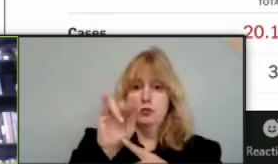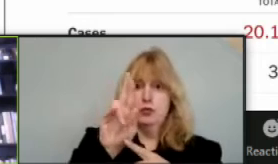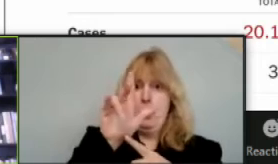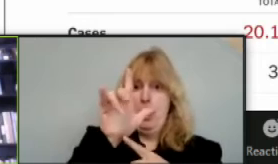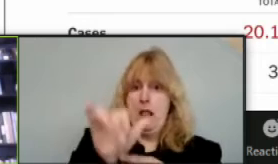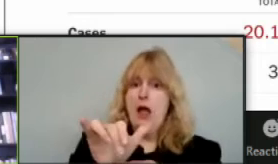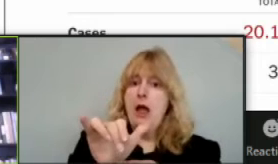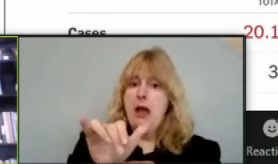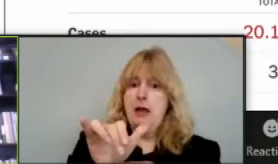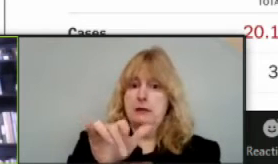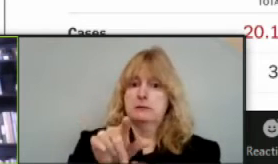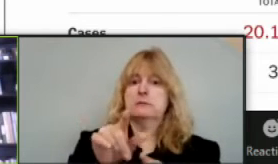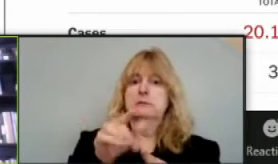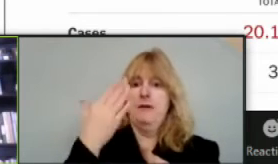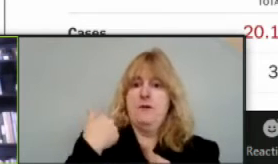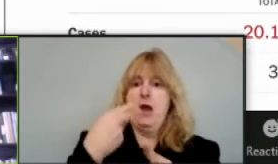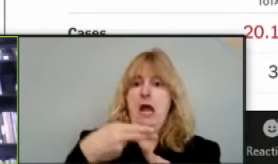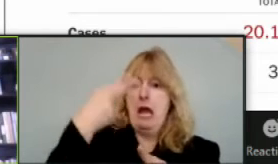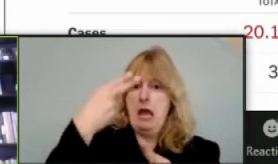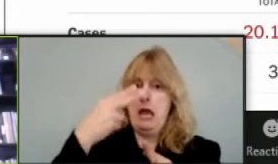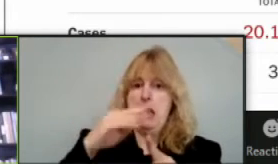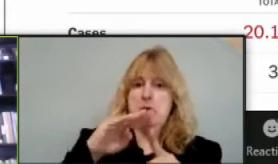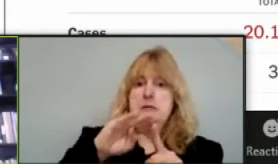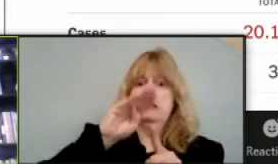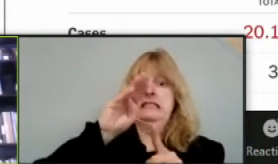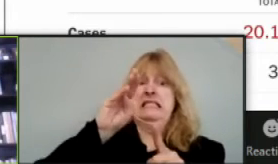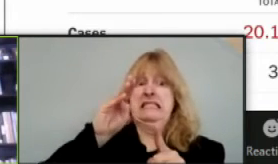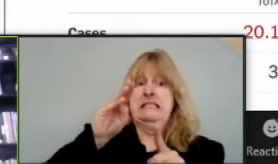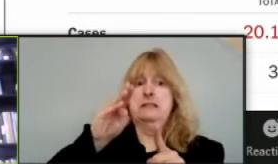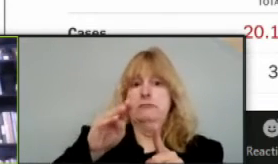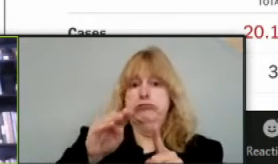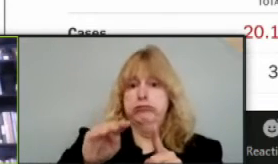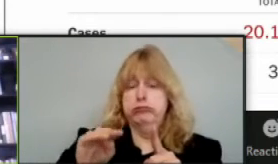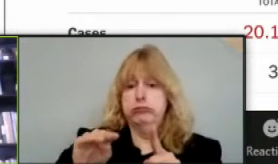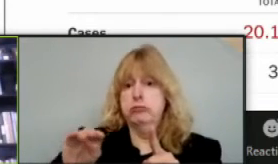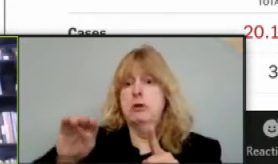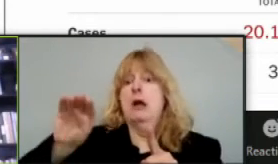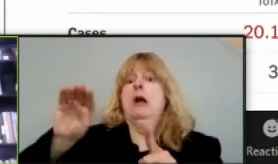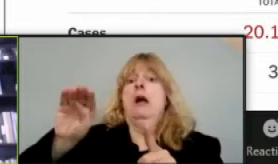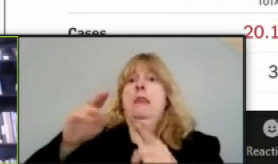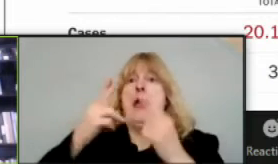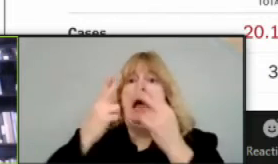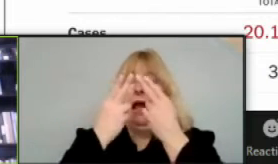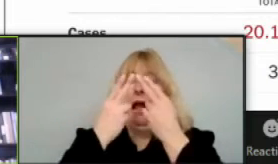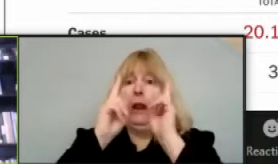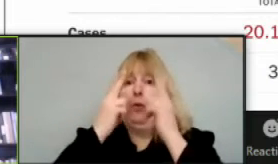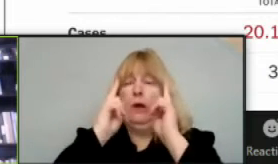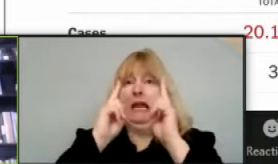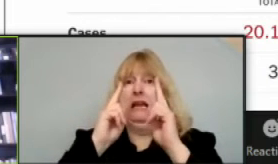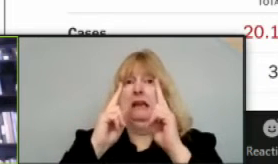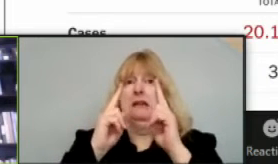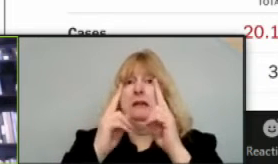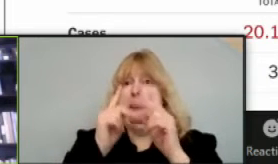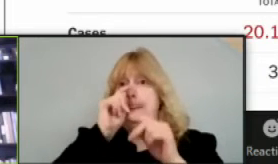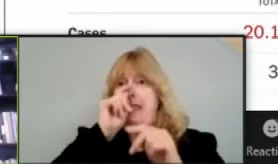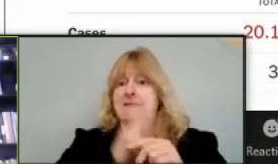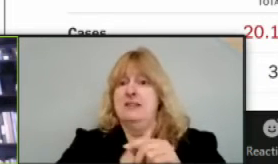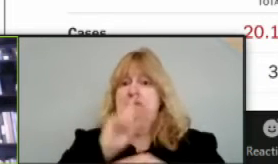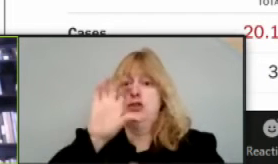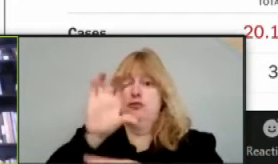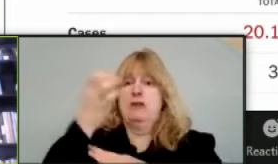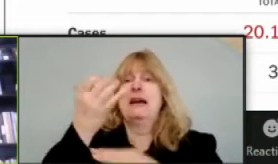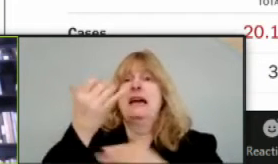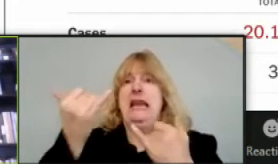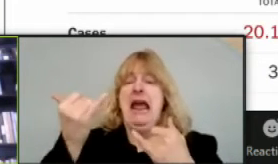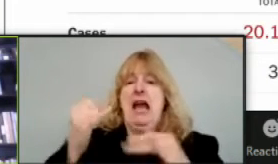the previous high. This is the surge we're in now that started with the Halloween season and has gone through Thanksgiving and Christmas.